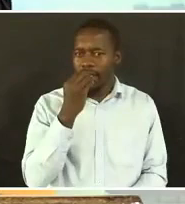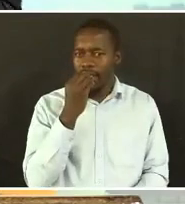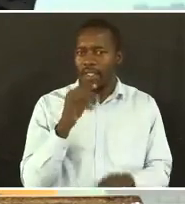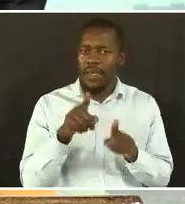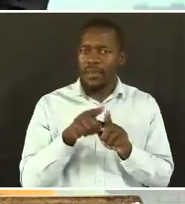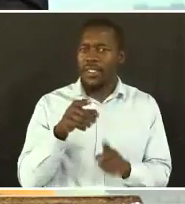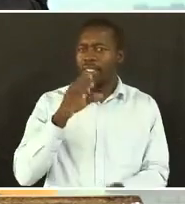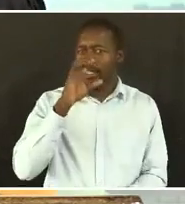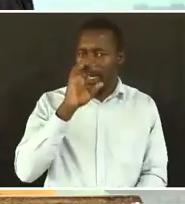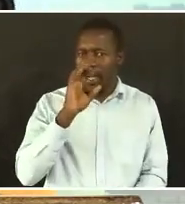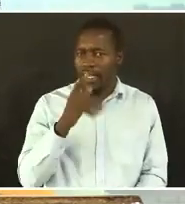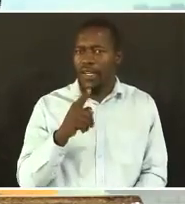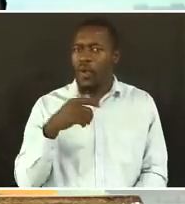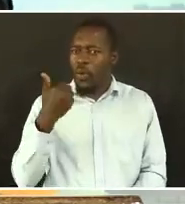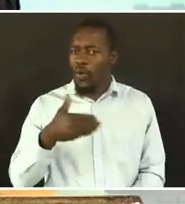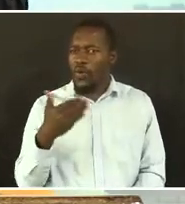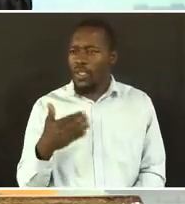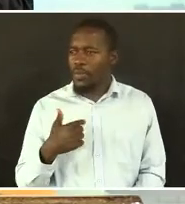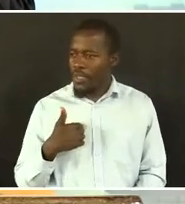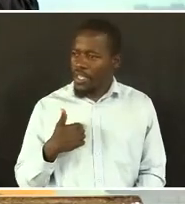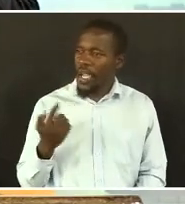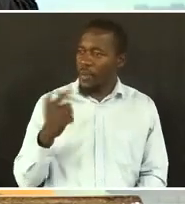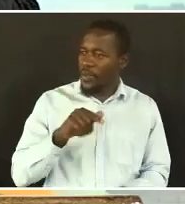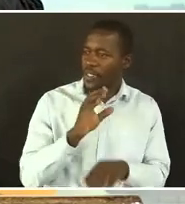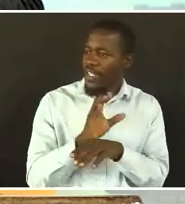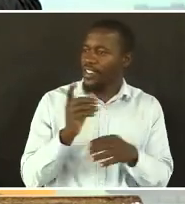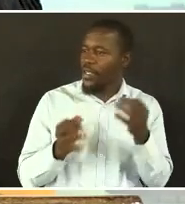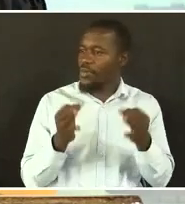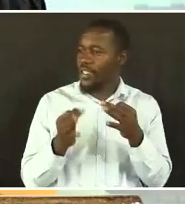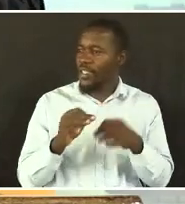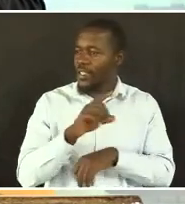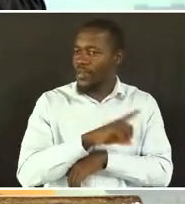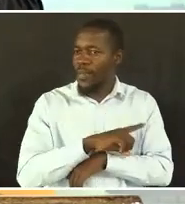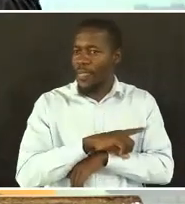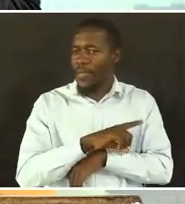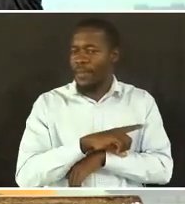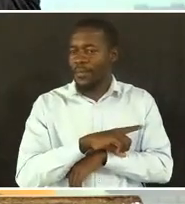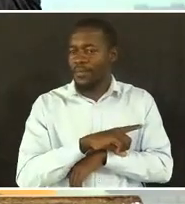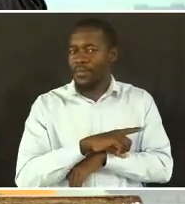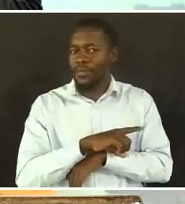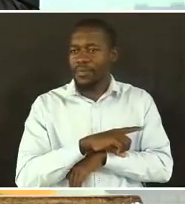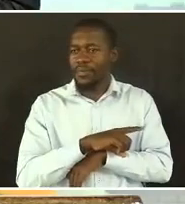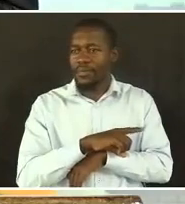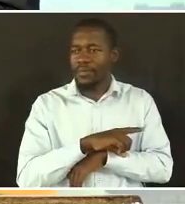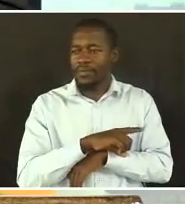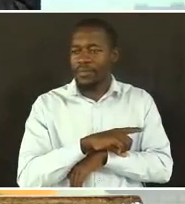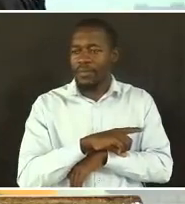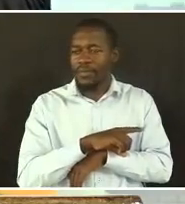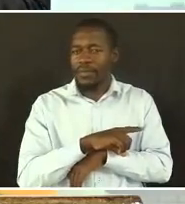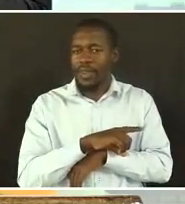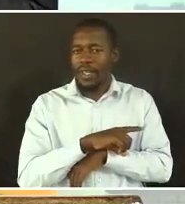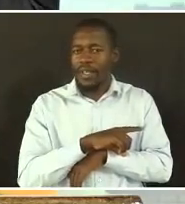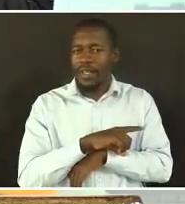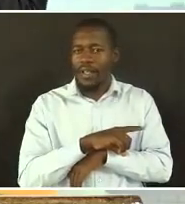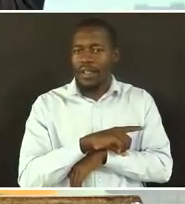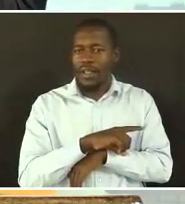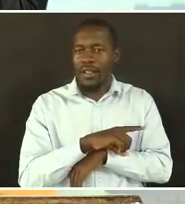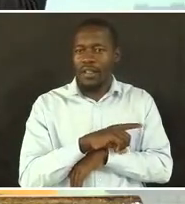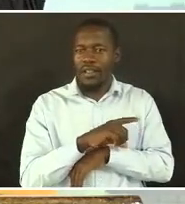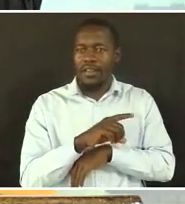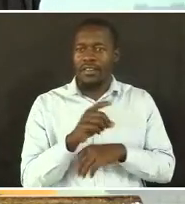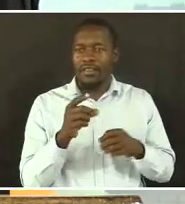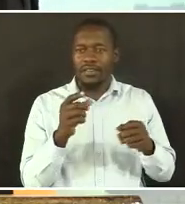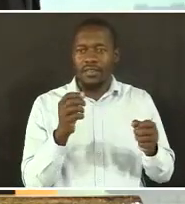have taught in our streets. But he shall say, I tell you, I know not from whence you are. Depart from